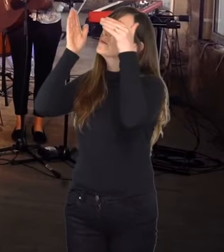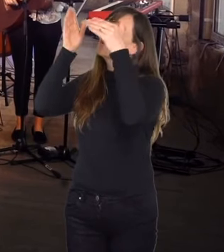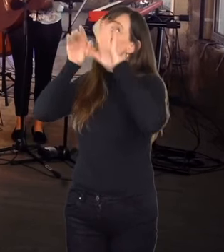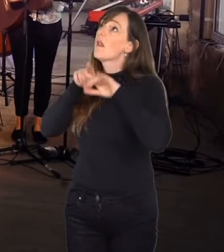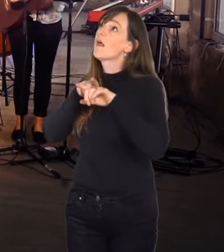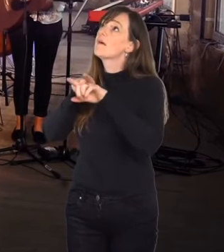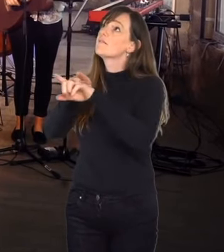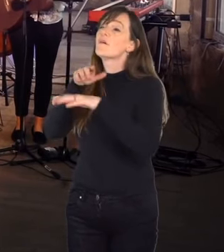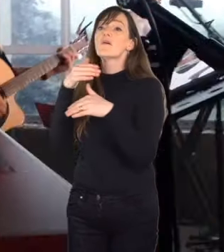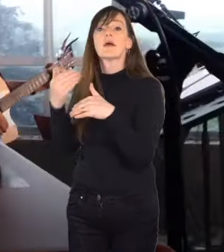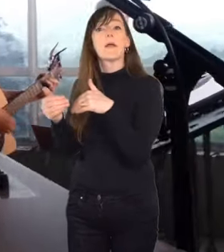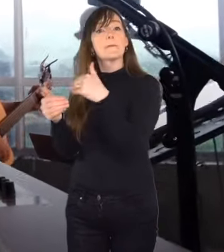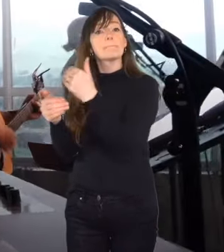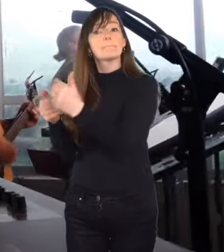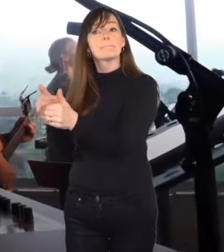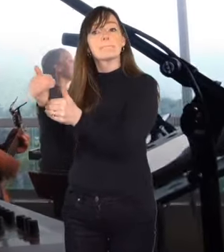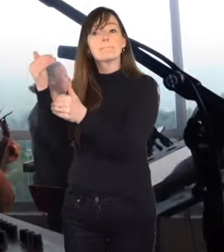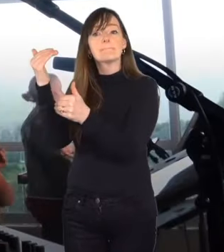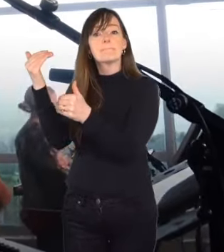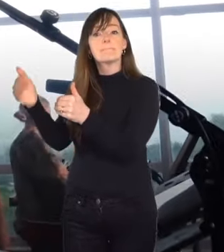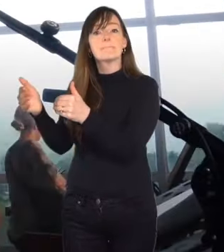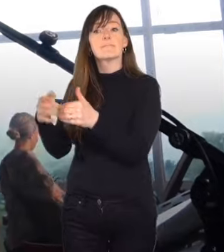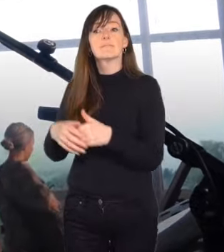to live for him.